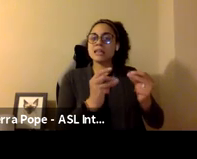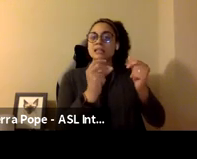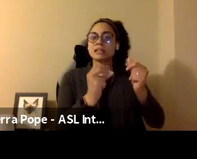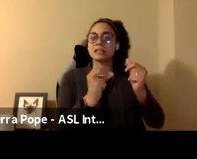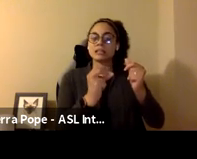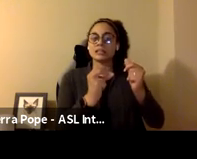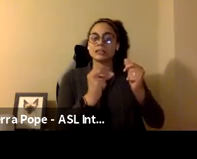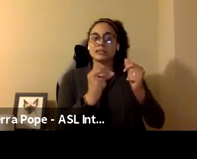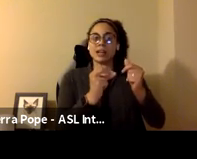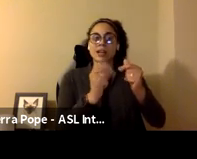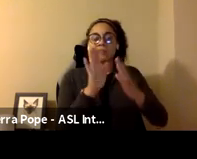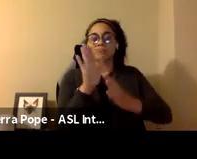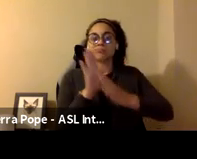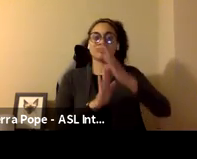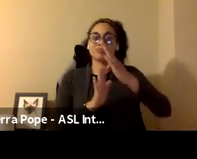don't know, rush.